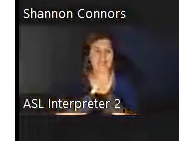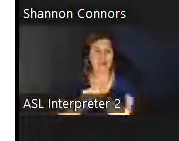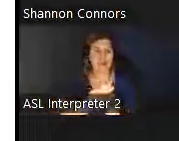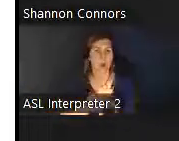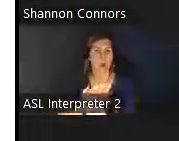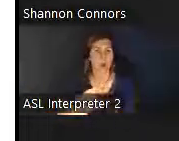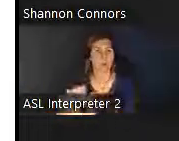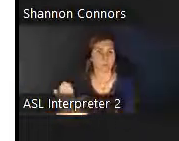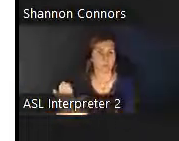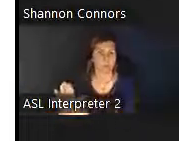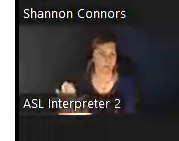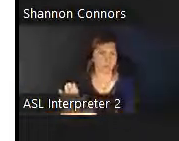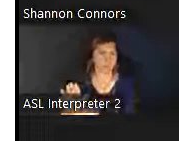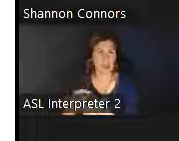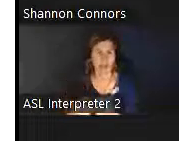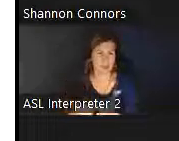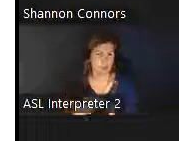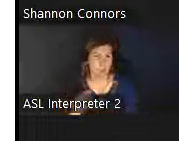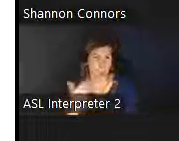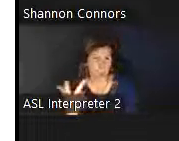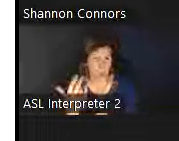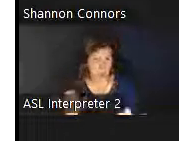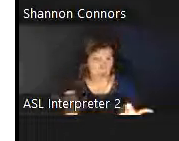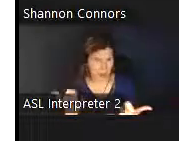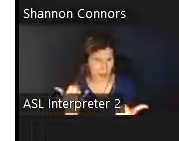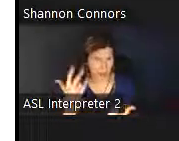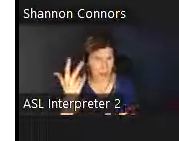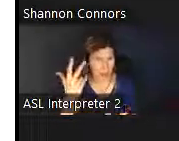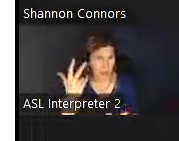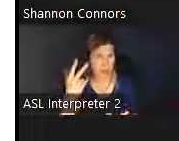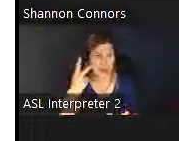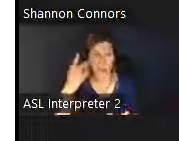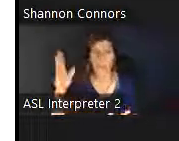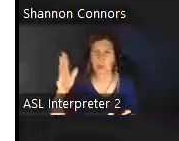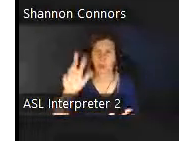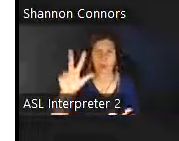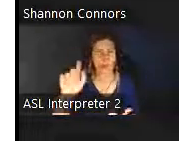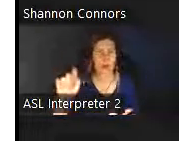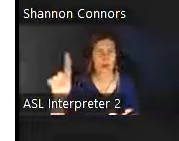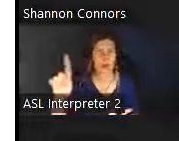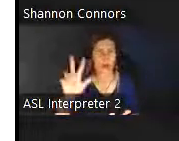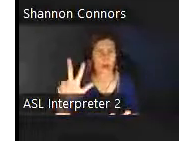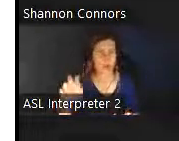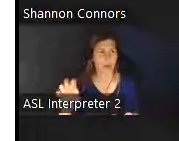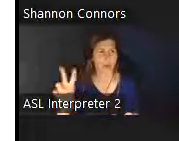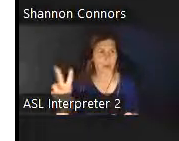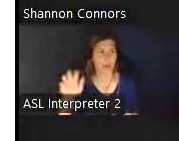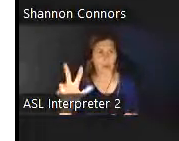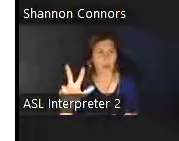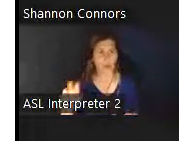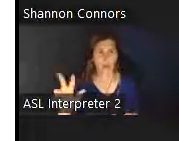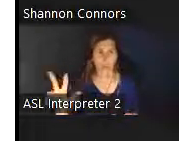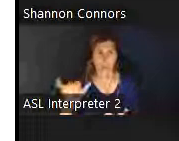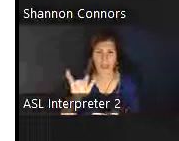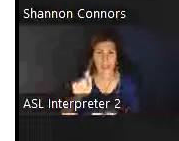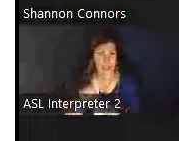3 of them here. In blue, those are yet more specific approaches. And then